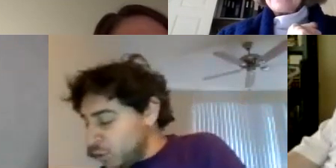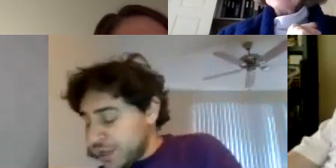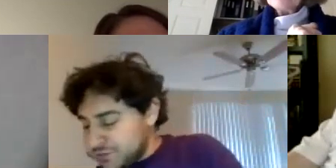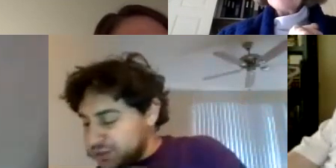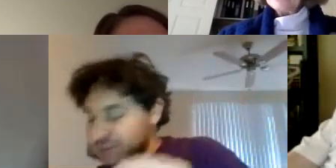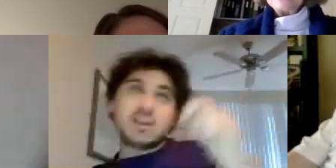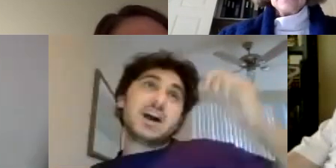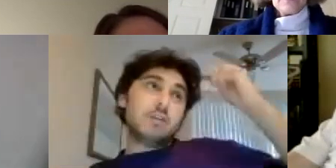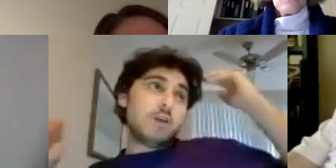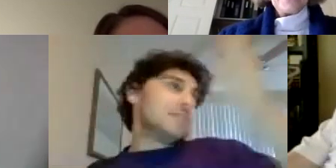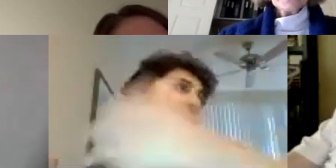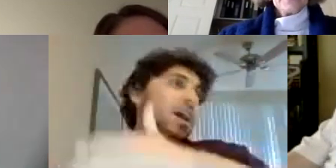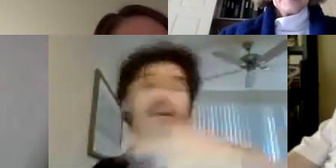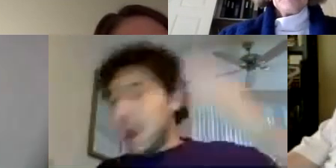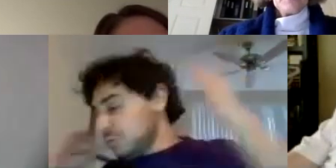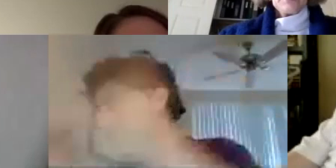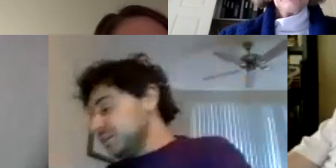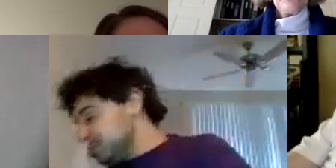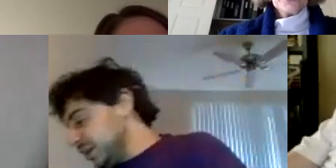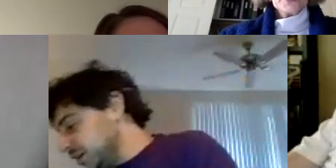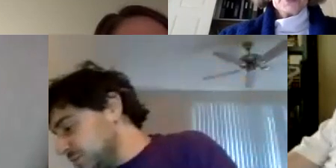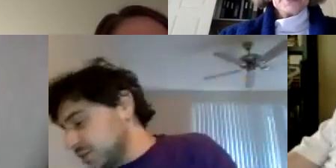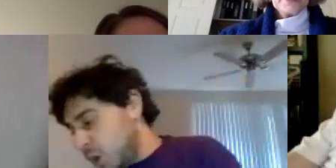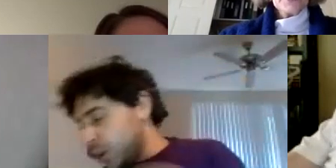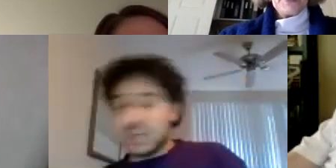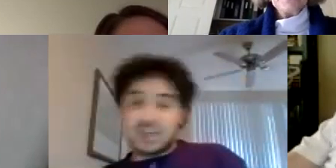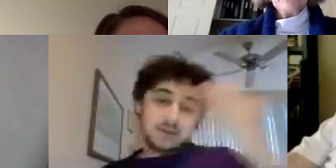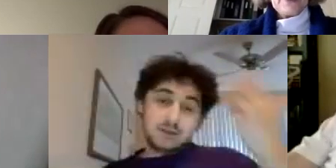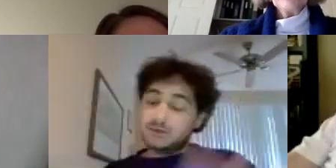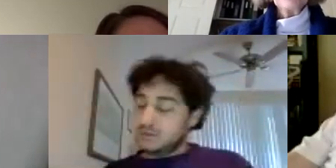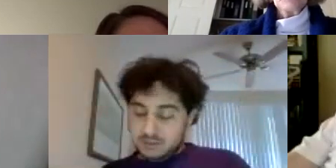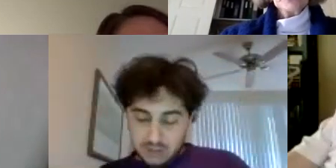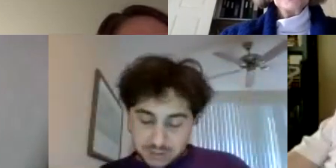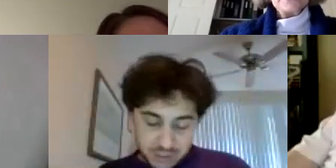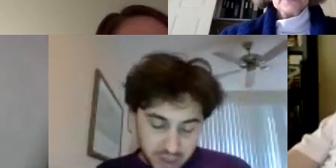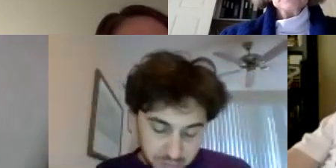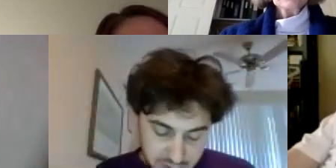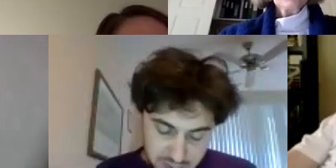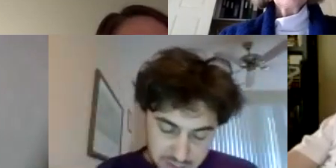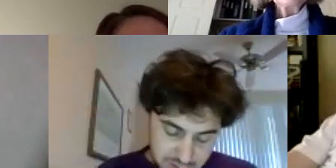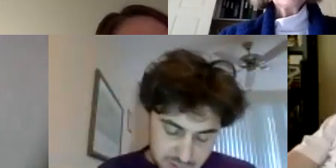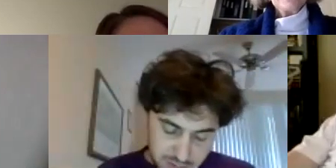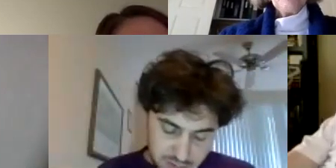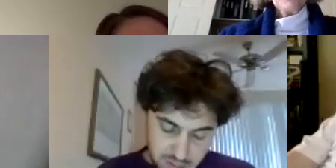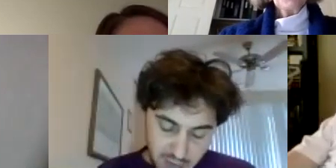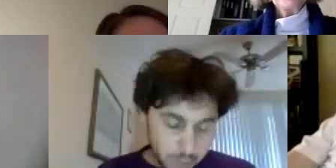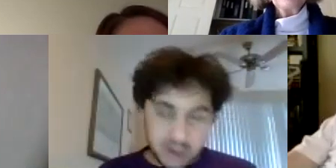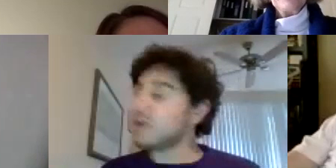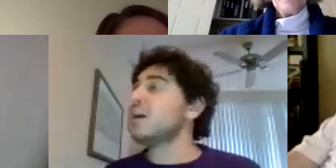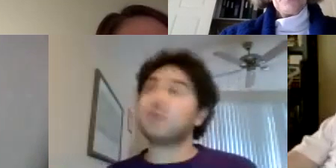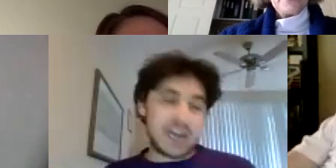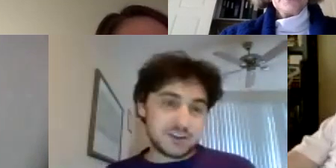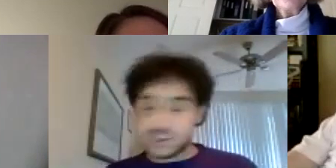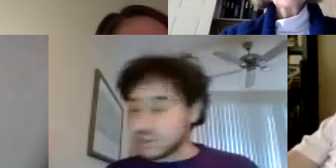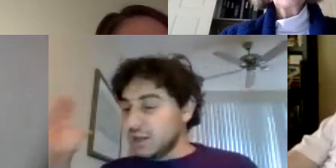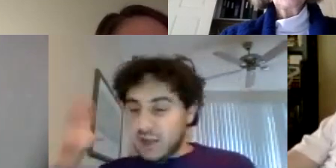It has a very long wait time, unfortunately, in spite of everything we're doing to beef it up. We're working with